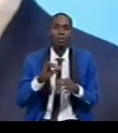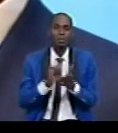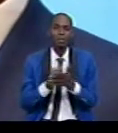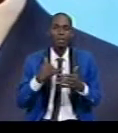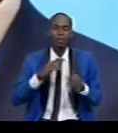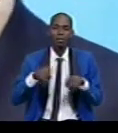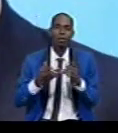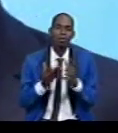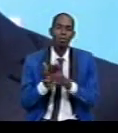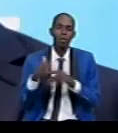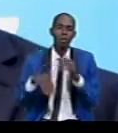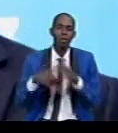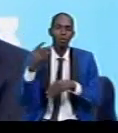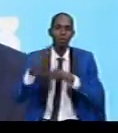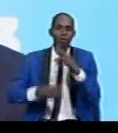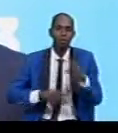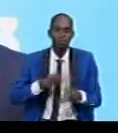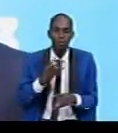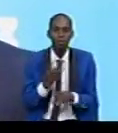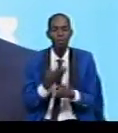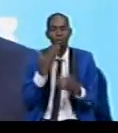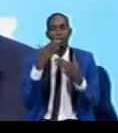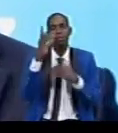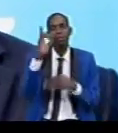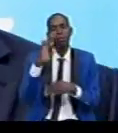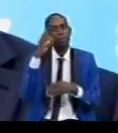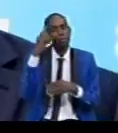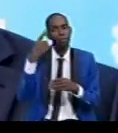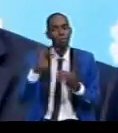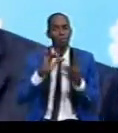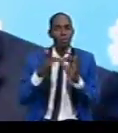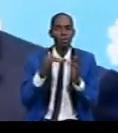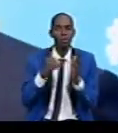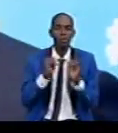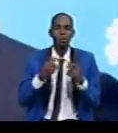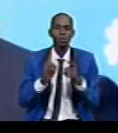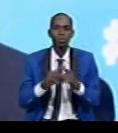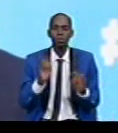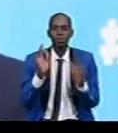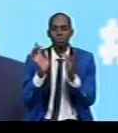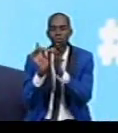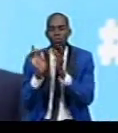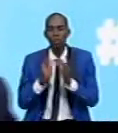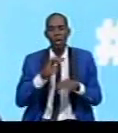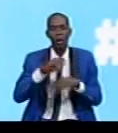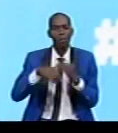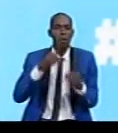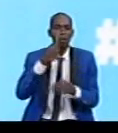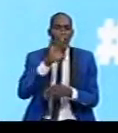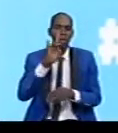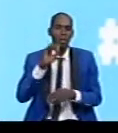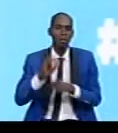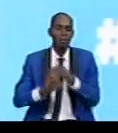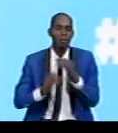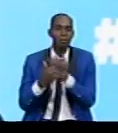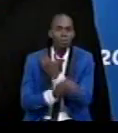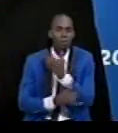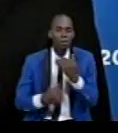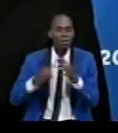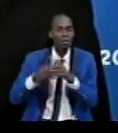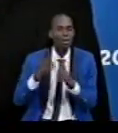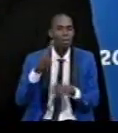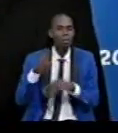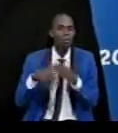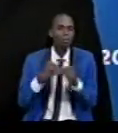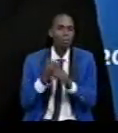globe. And thank God, through digital media, we've been able to reach about 180 countries. And me speaking about 2 years ago,